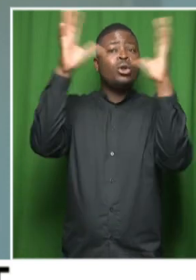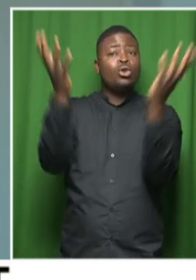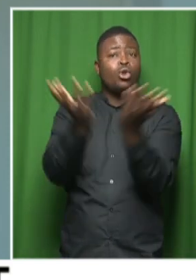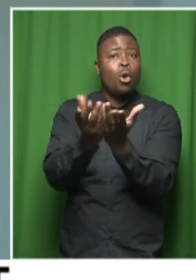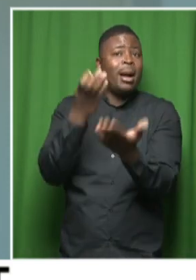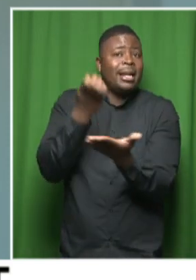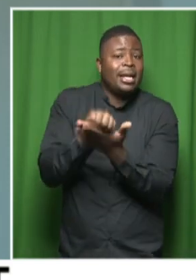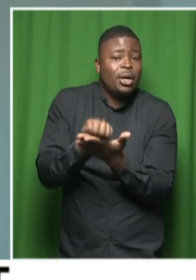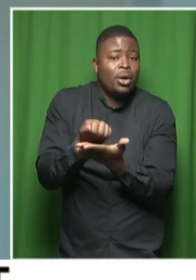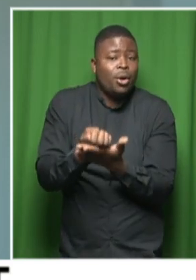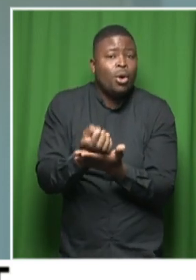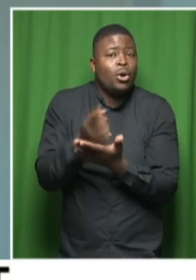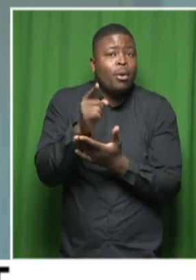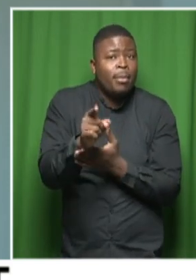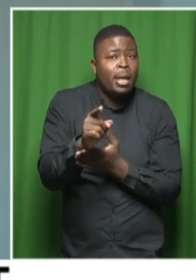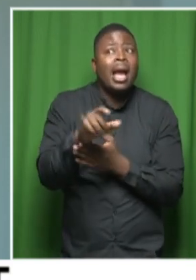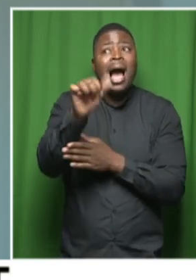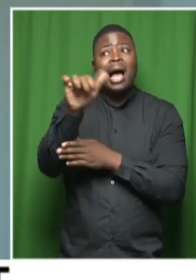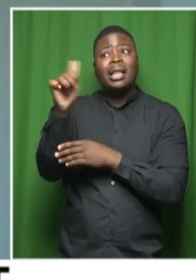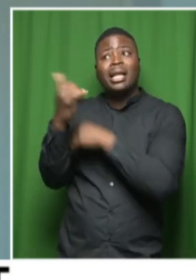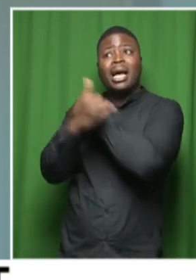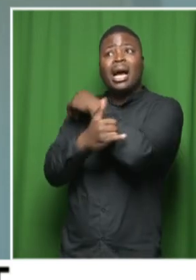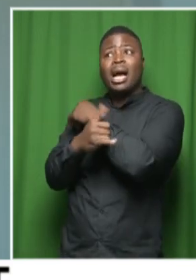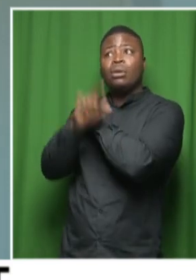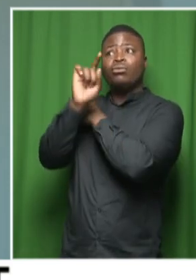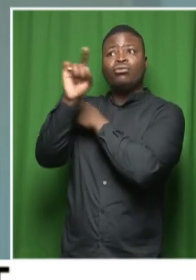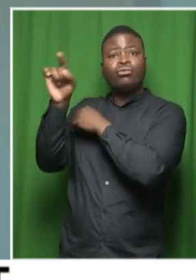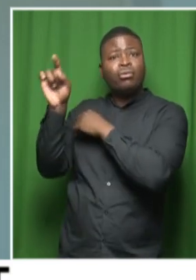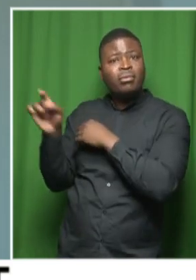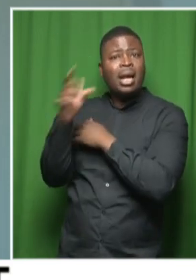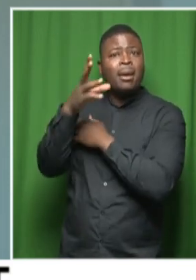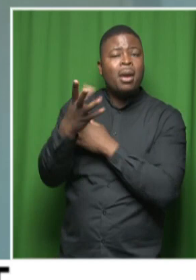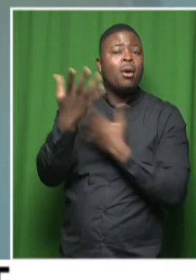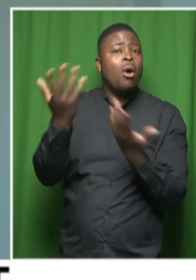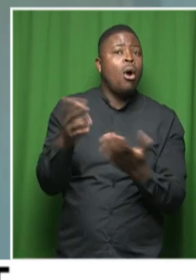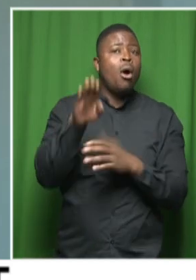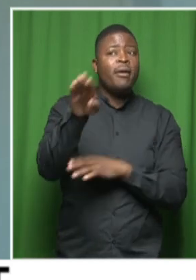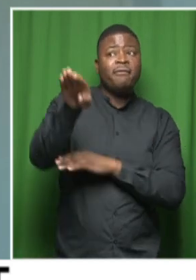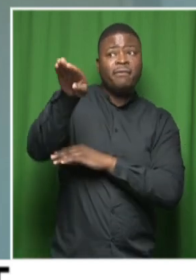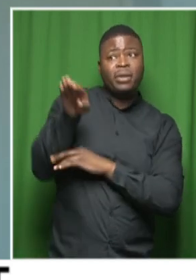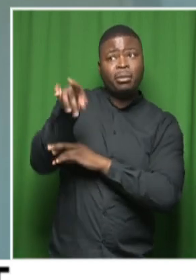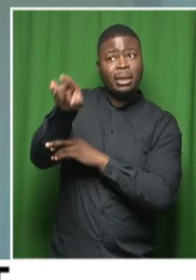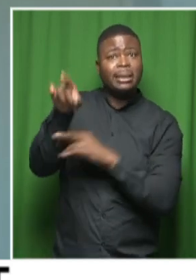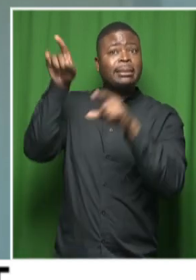economies or federal monetary policy banks increases their